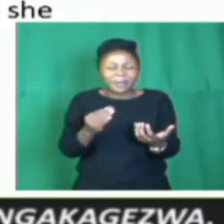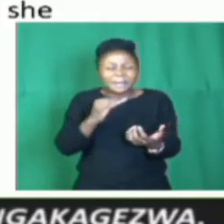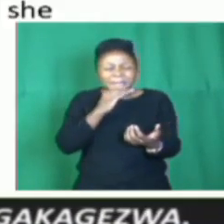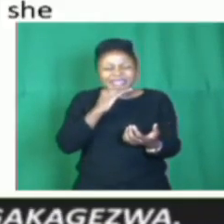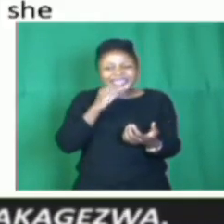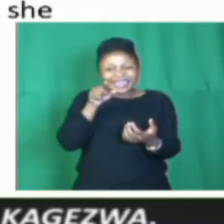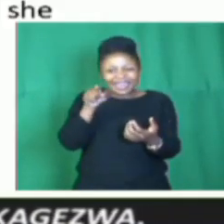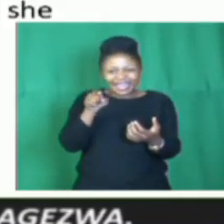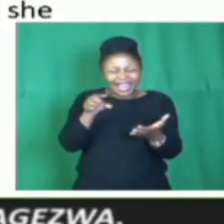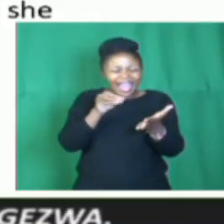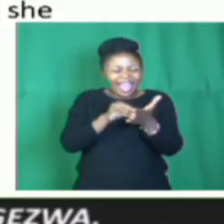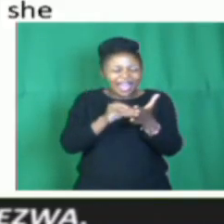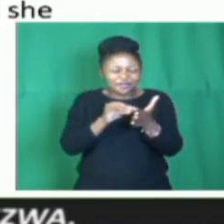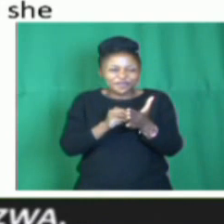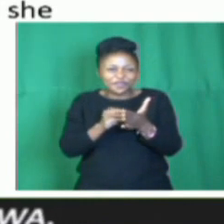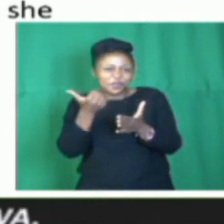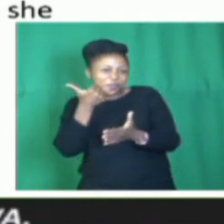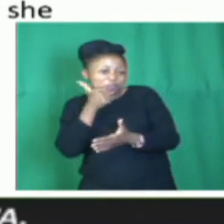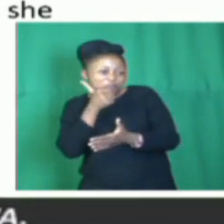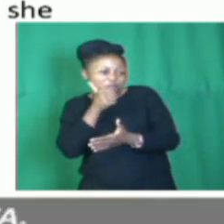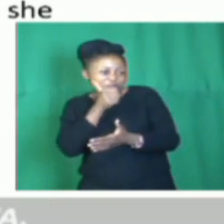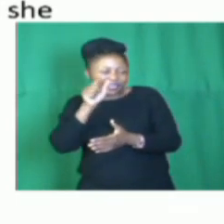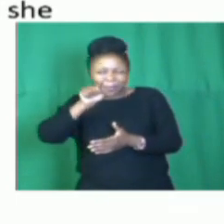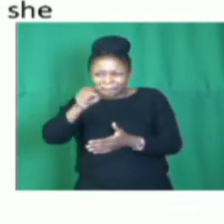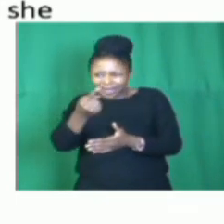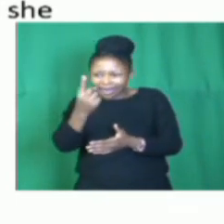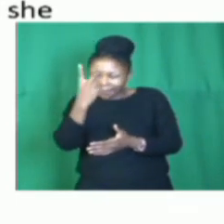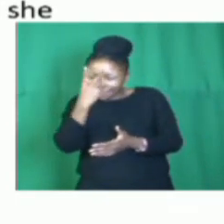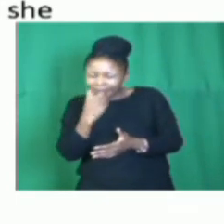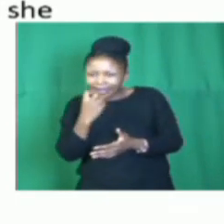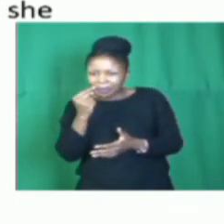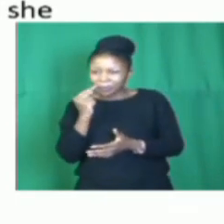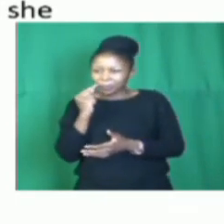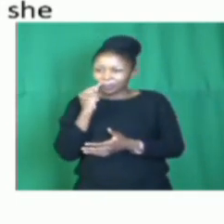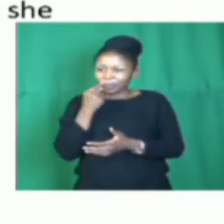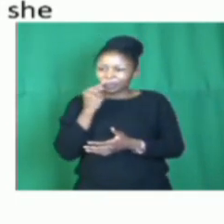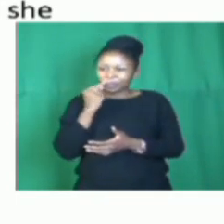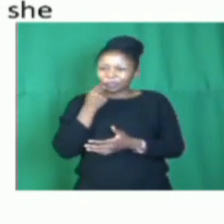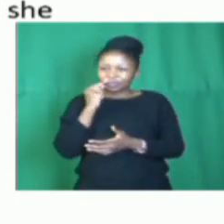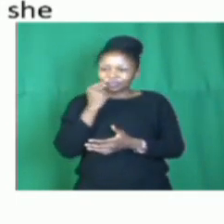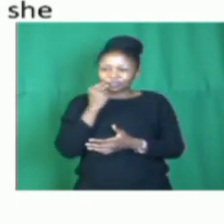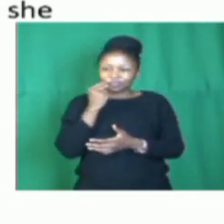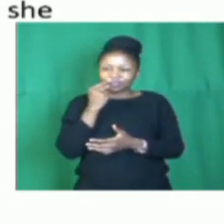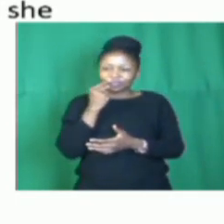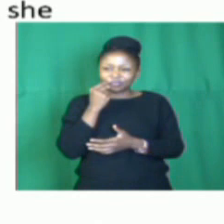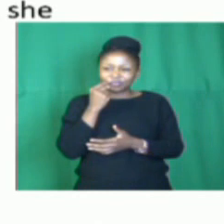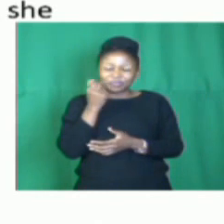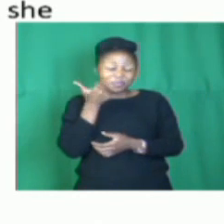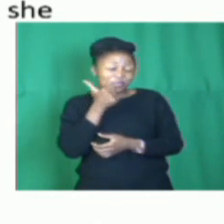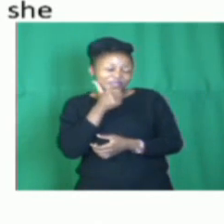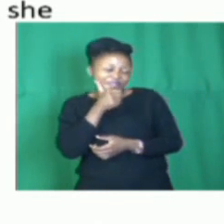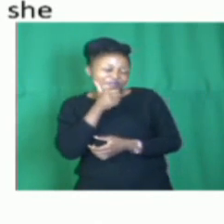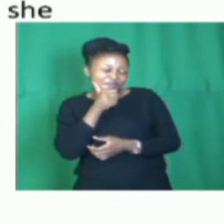the beauty mark. Then I also state what is this beauty mark. A mole on her upper right